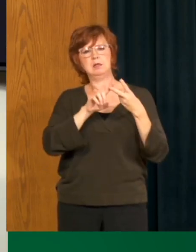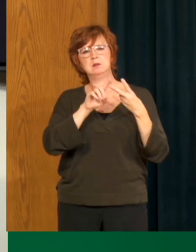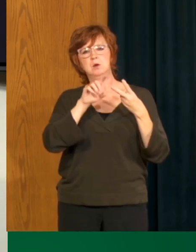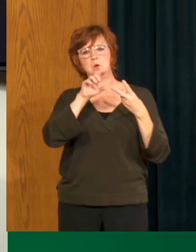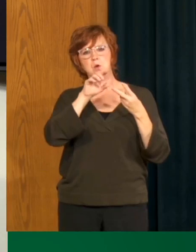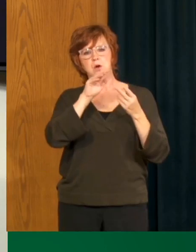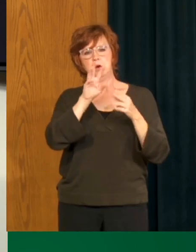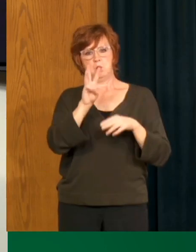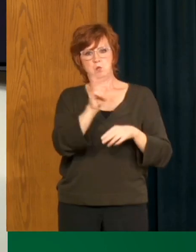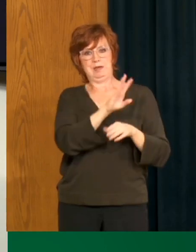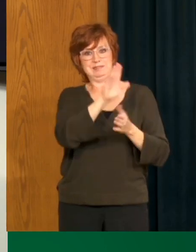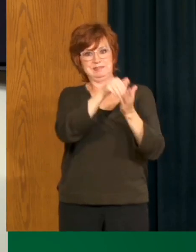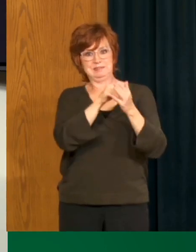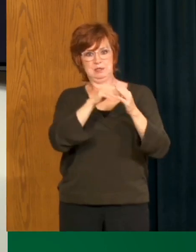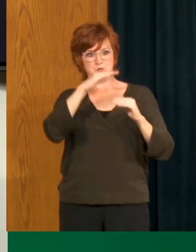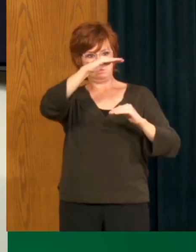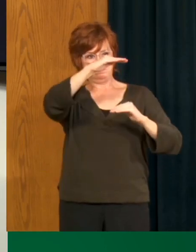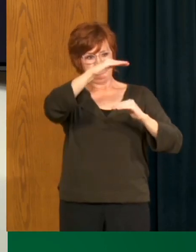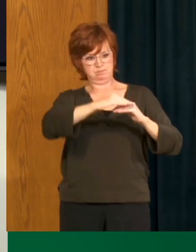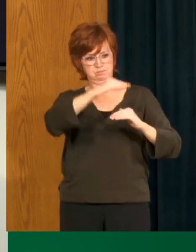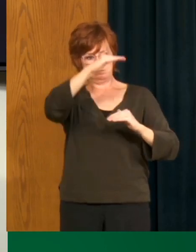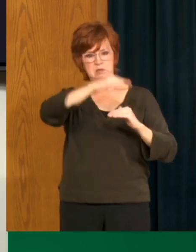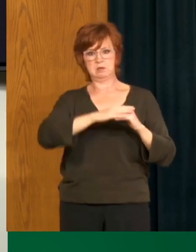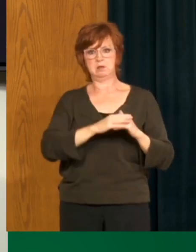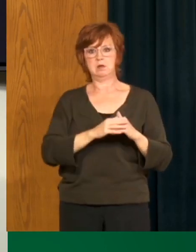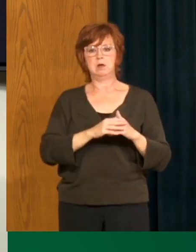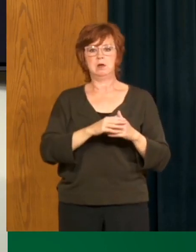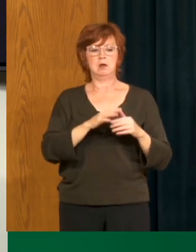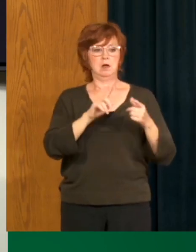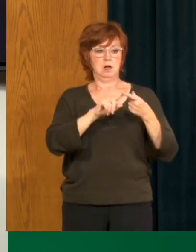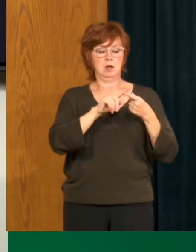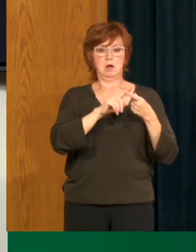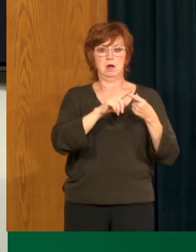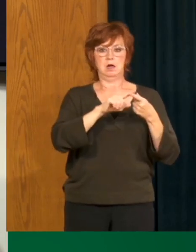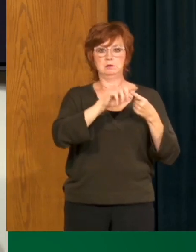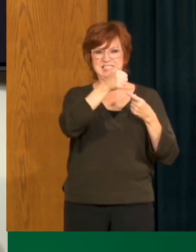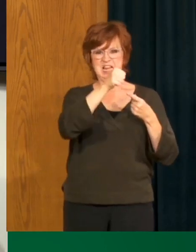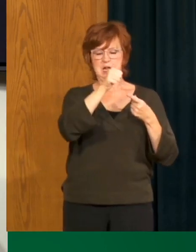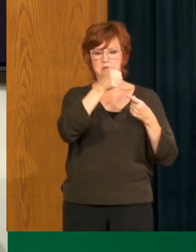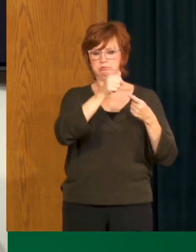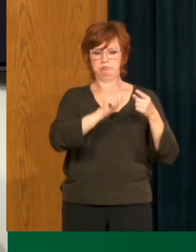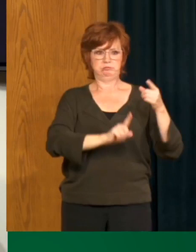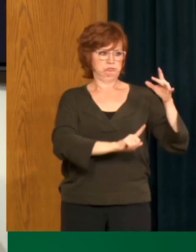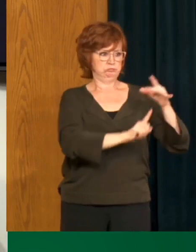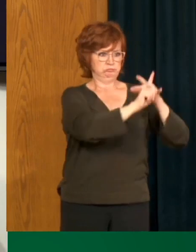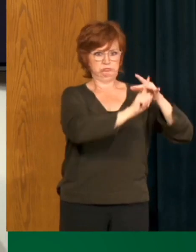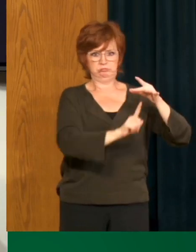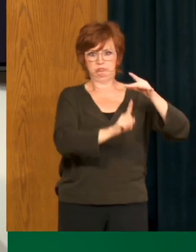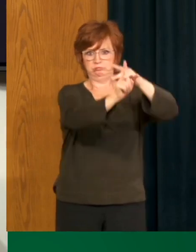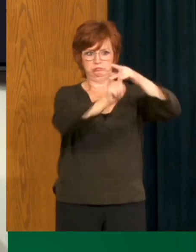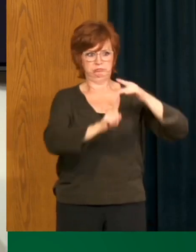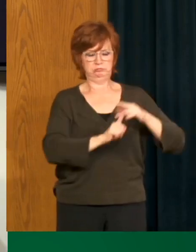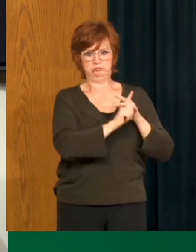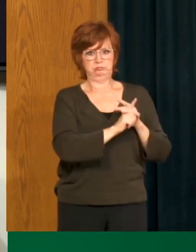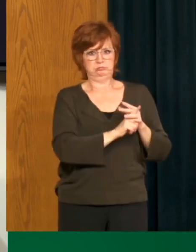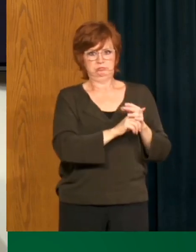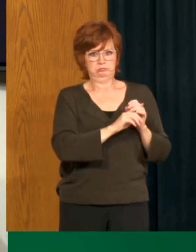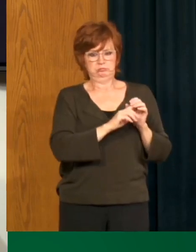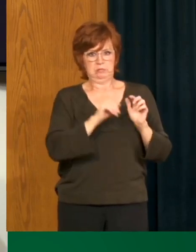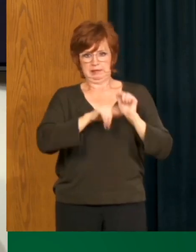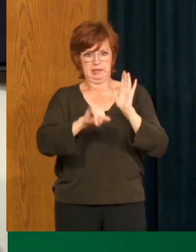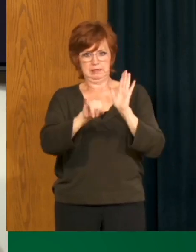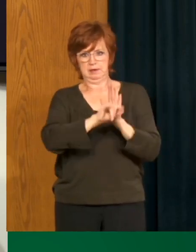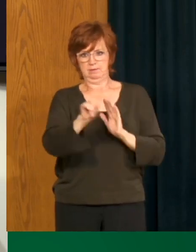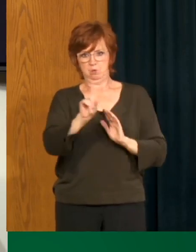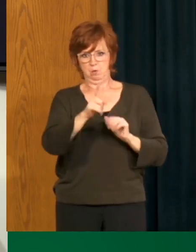Saskatchewan, about 10 of them are related to sporadic events, and contact tracing for them is happening. And